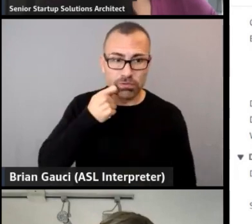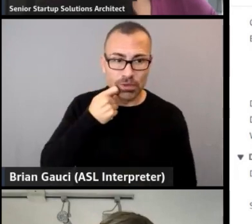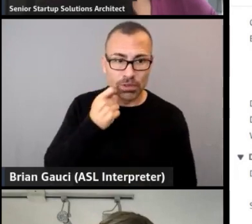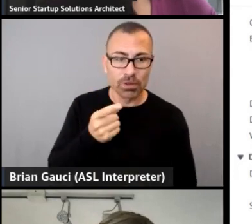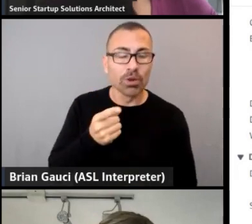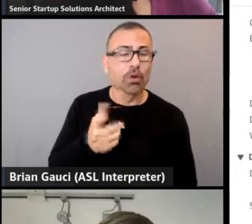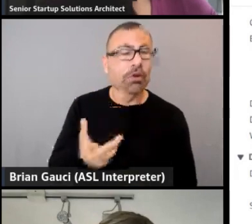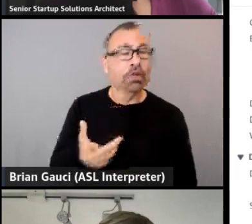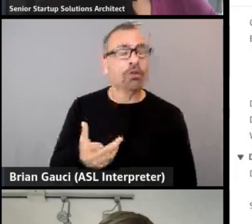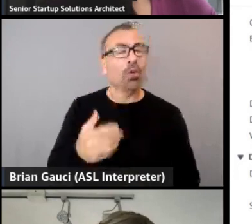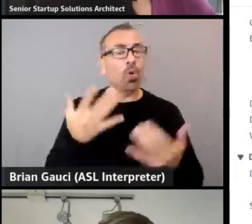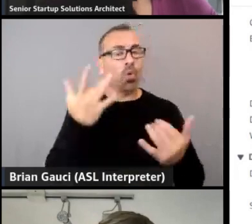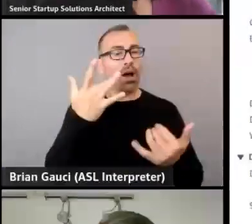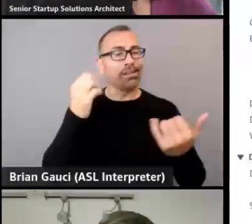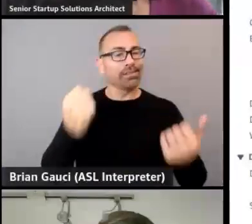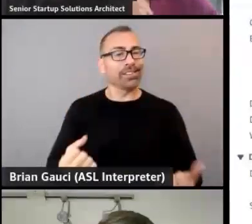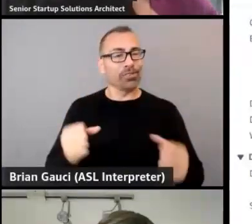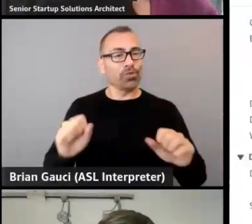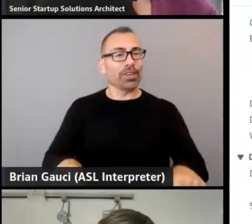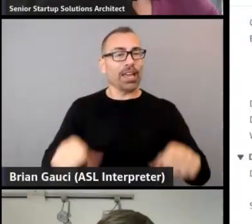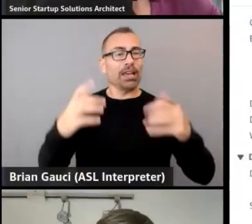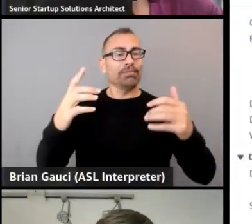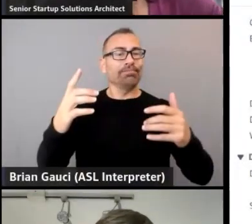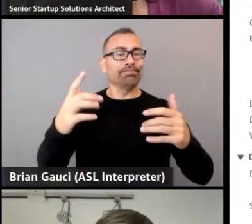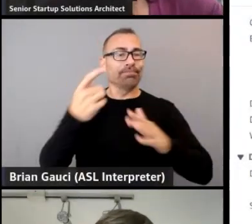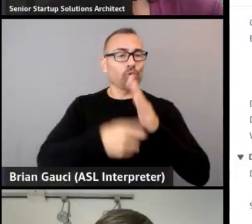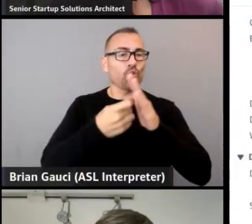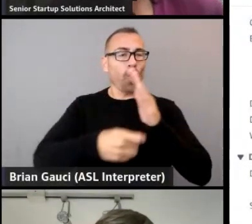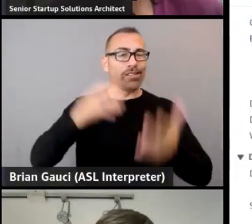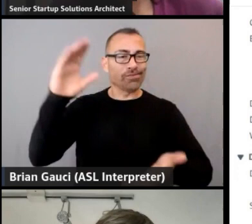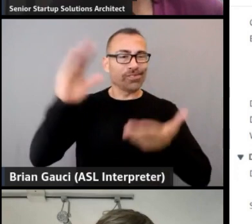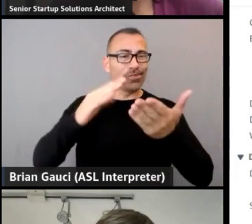enables you to reduce the cost of your data processing.